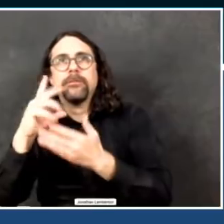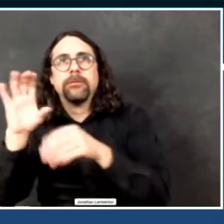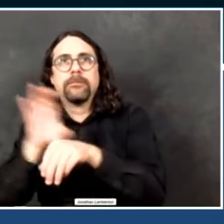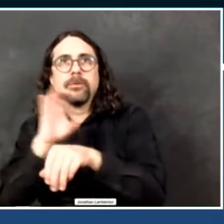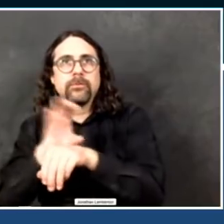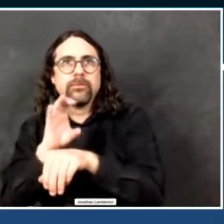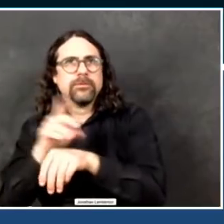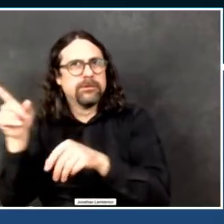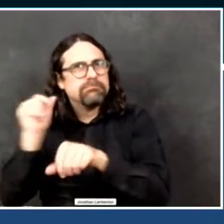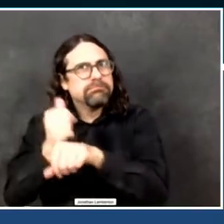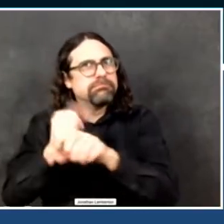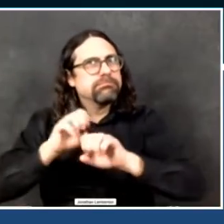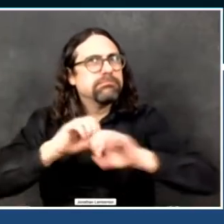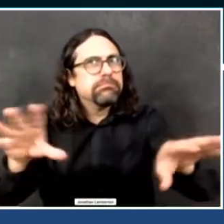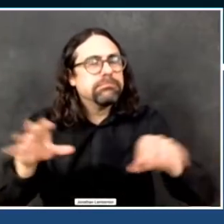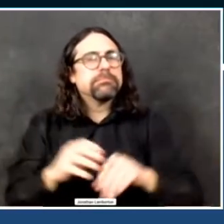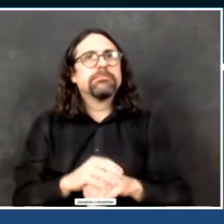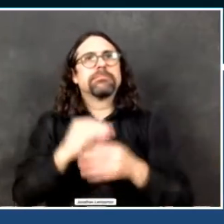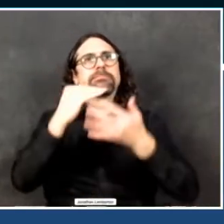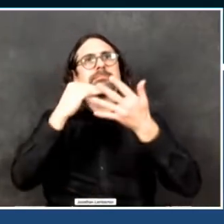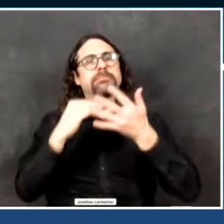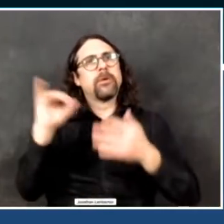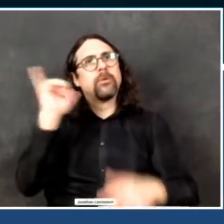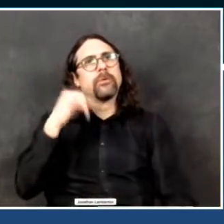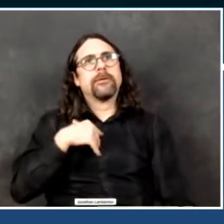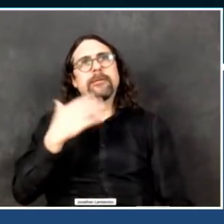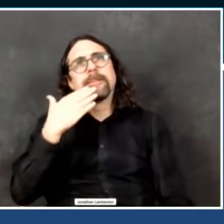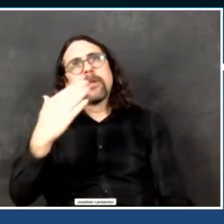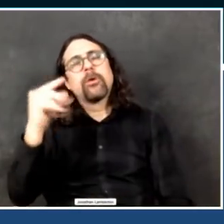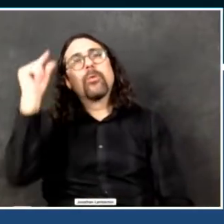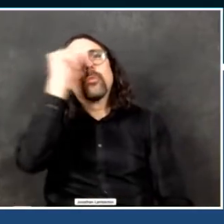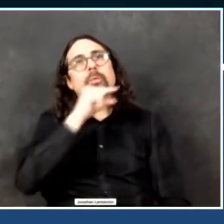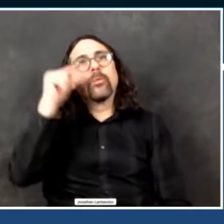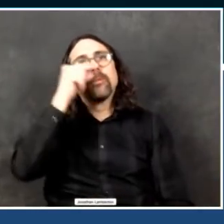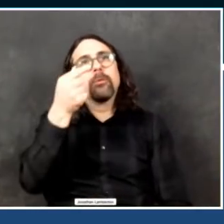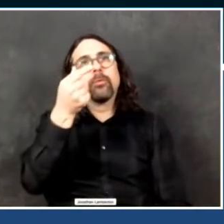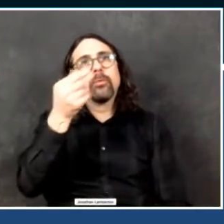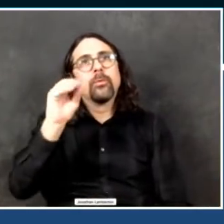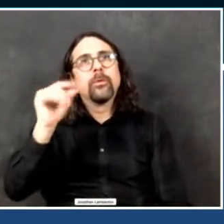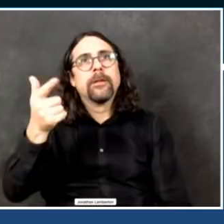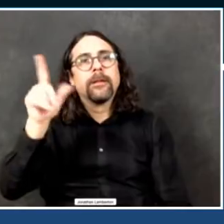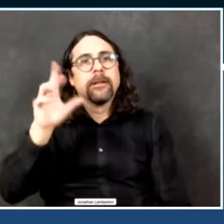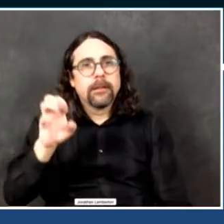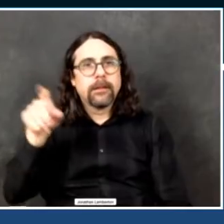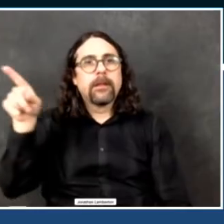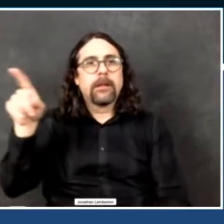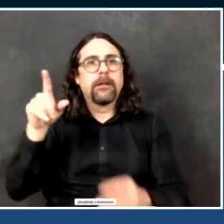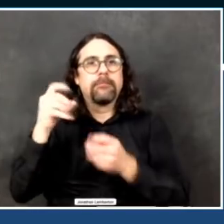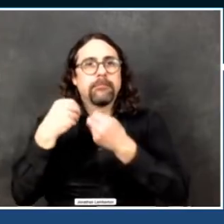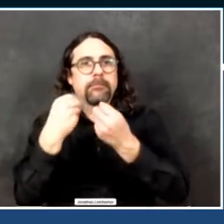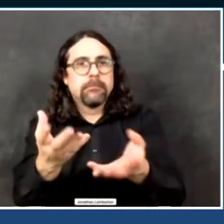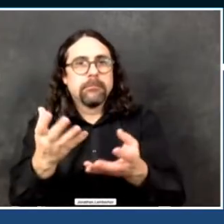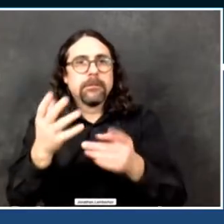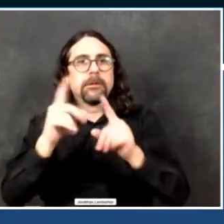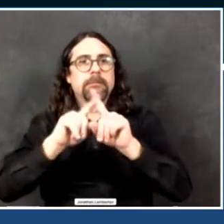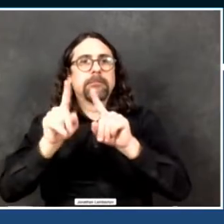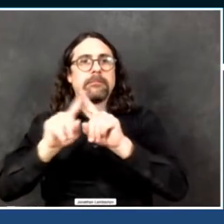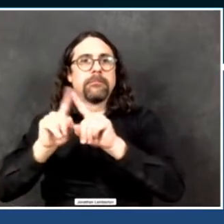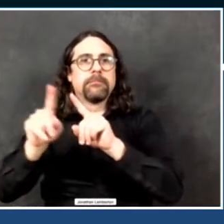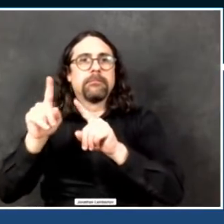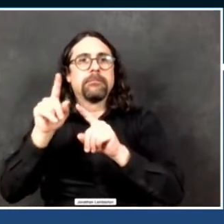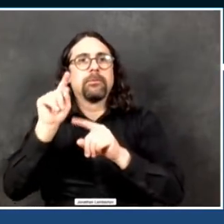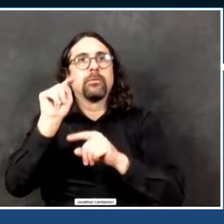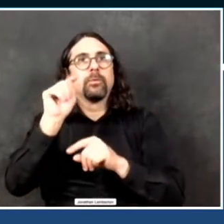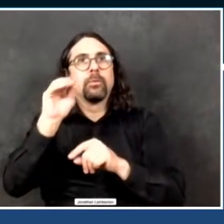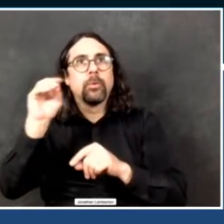answer it quickly, make sure that we could give a rich experience and a powerful experience to our kids. It's not the same as being in a classroom, obviously, but we